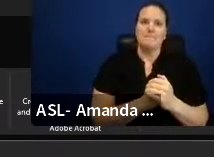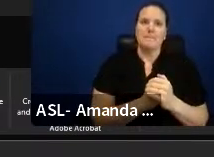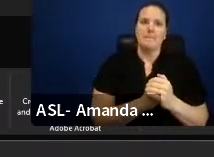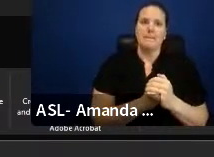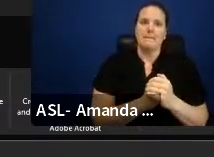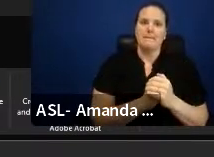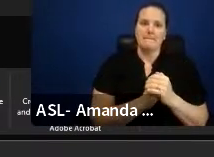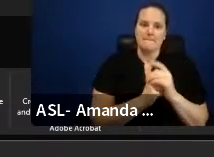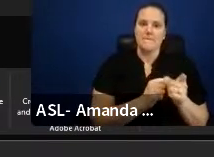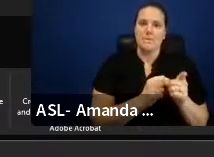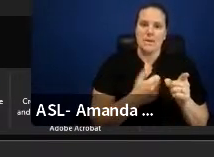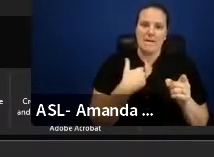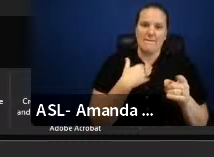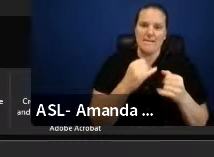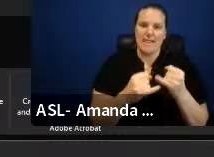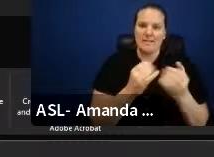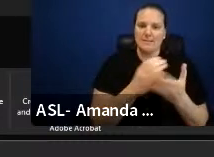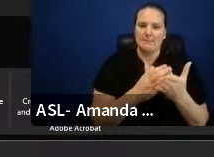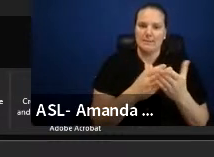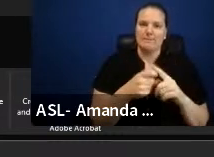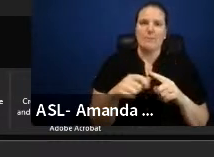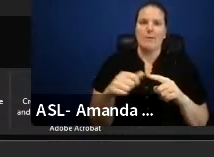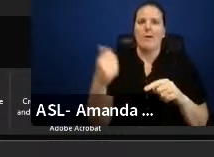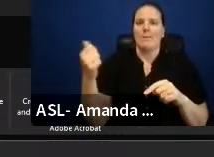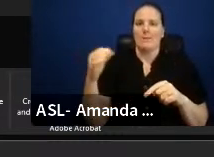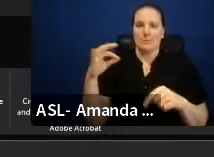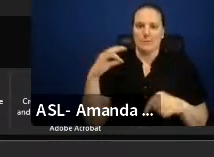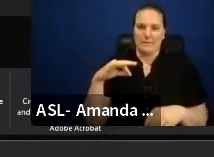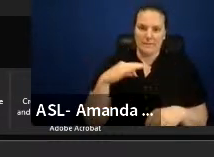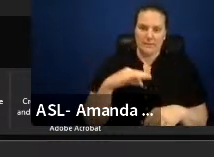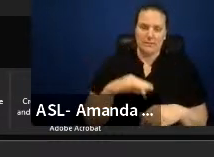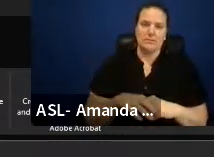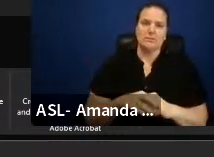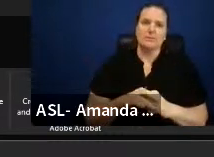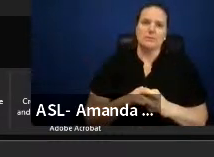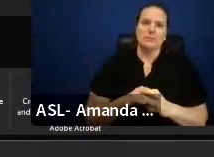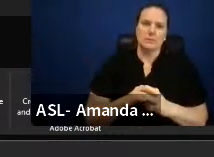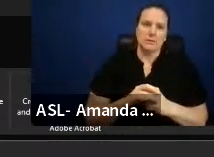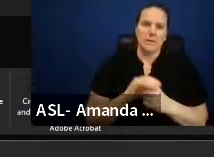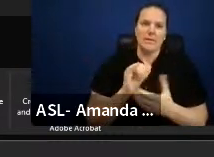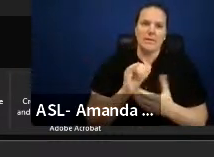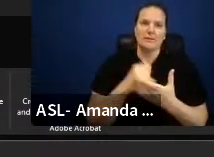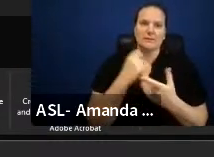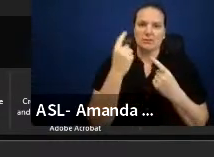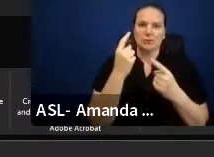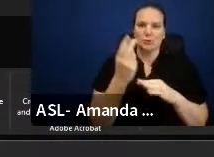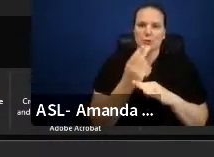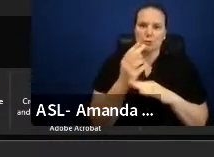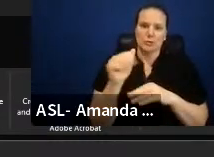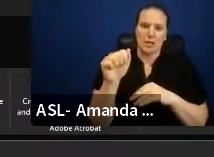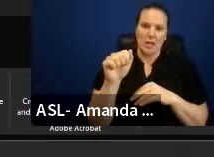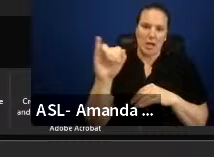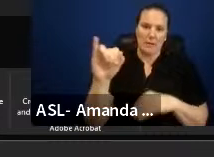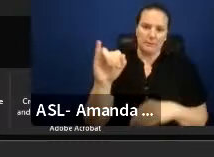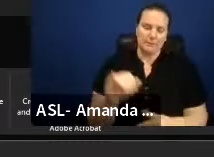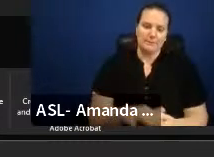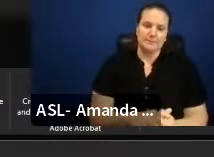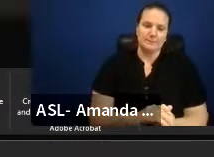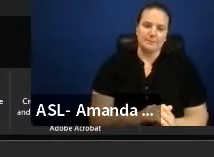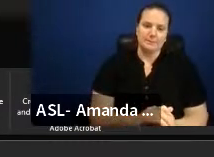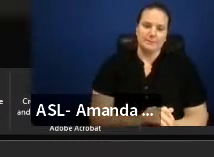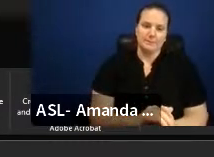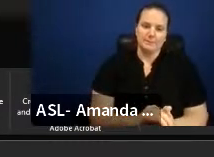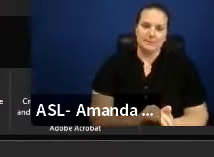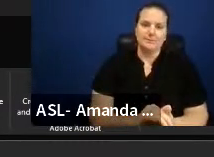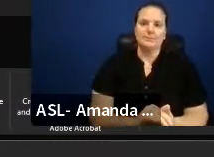pulled this last piece from one of the other benefits, but it was to consider exploring the use of AI in this